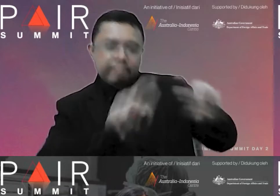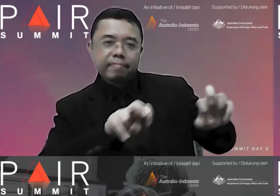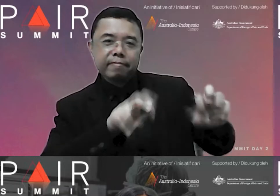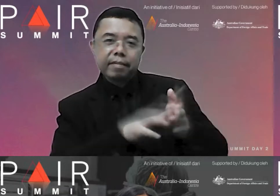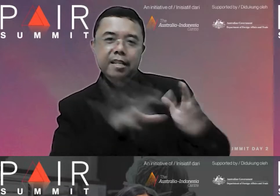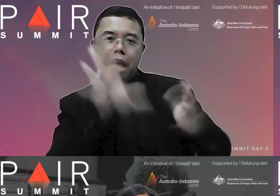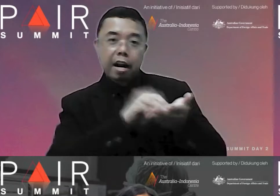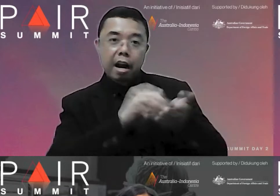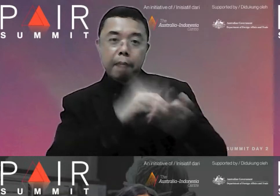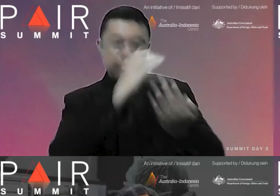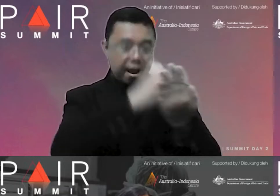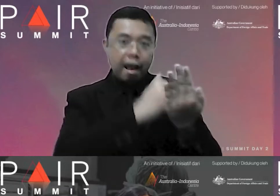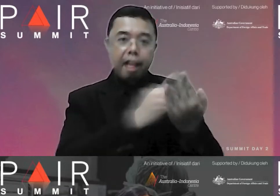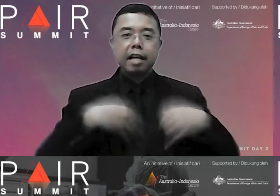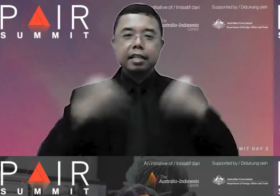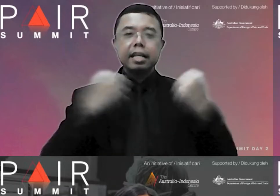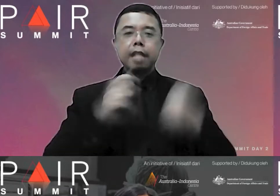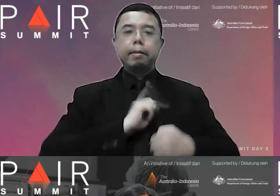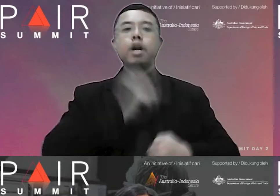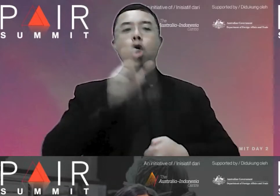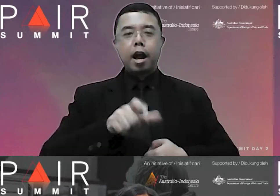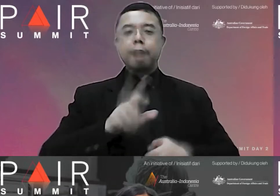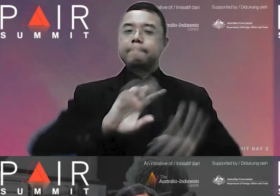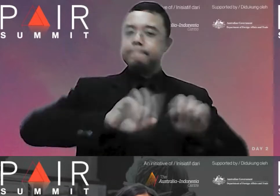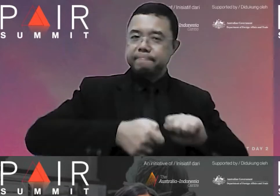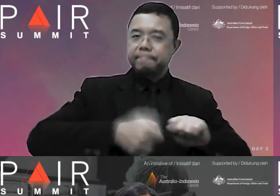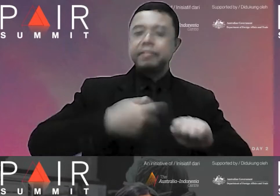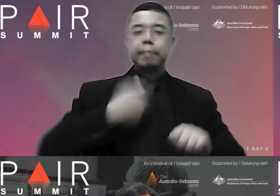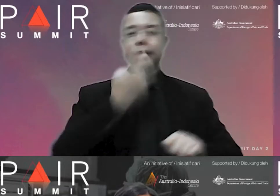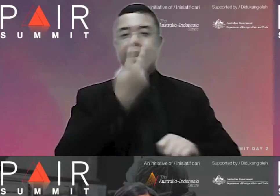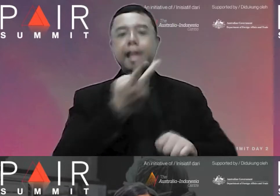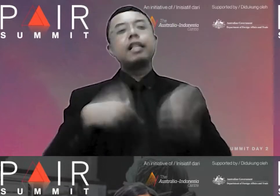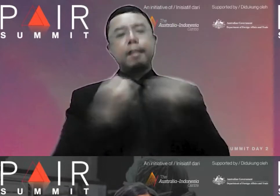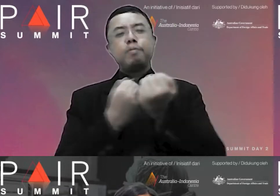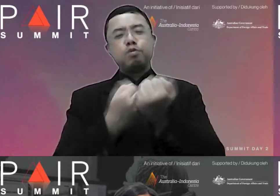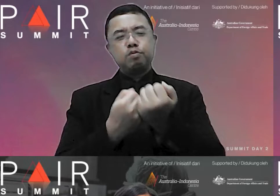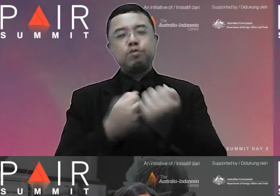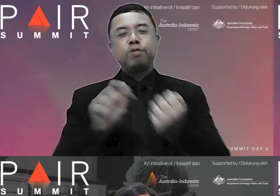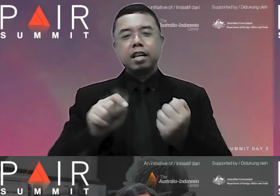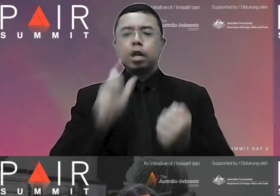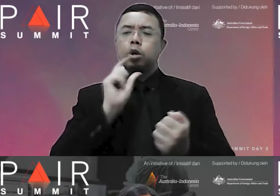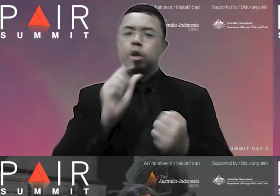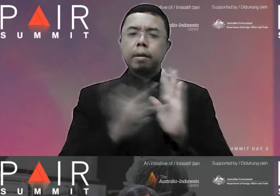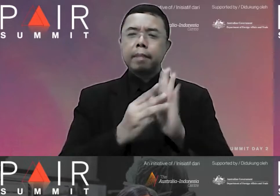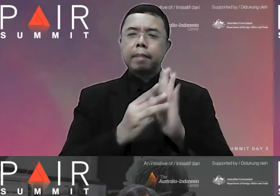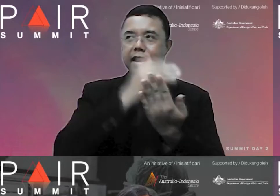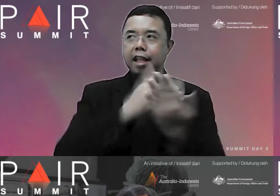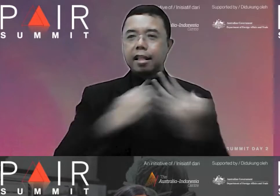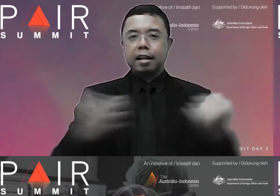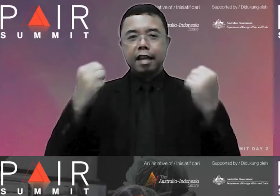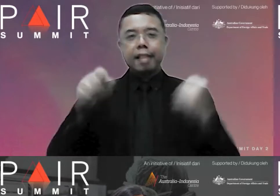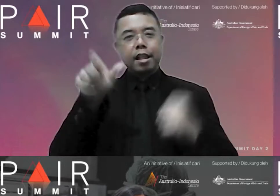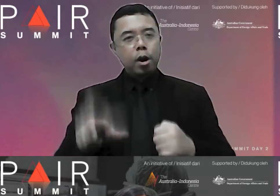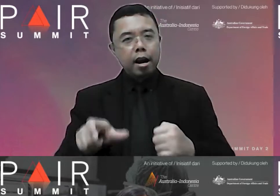I think that will support the interoperability of managing health data and fixing all these connectivity issues in